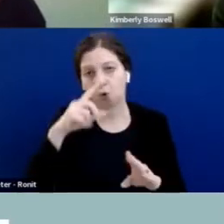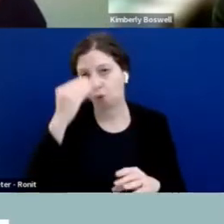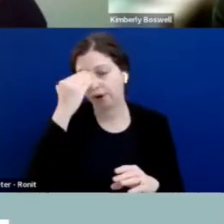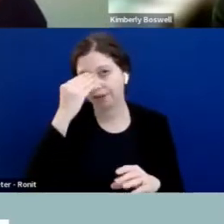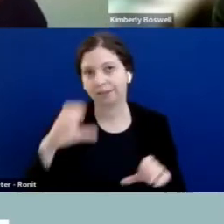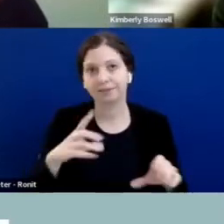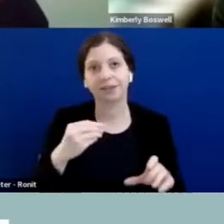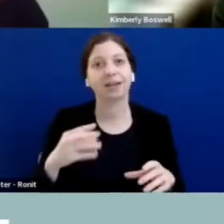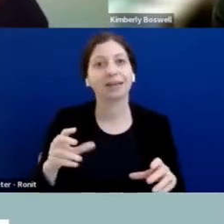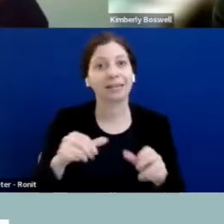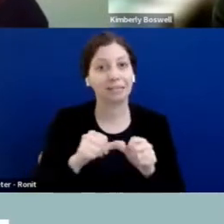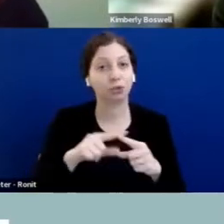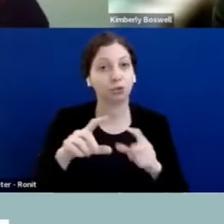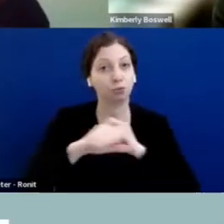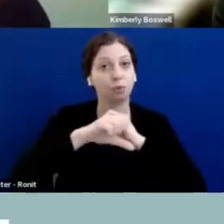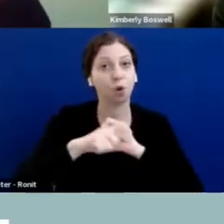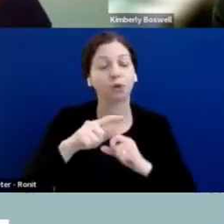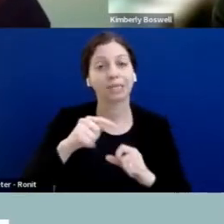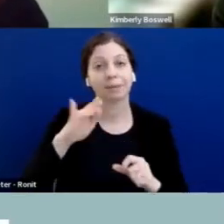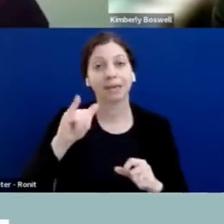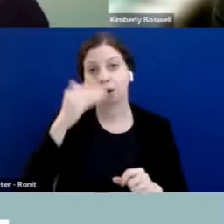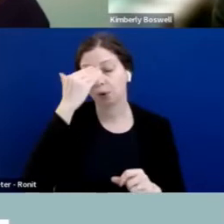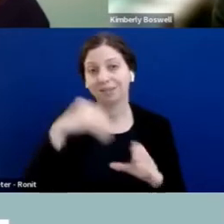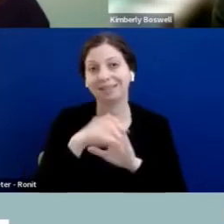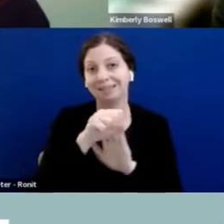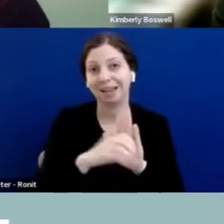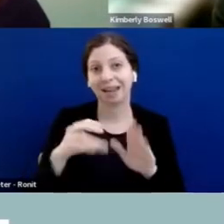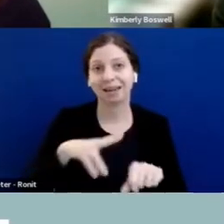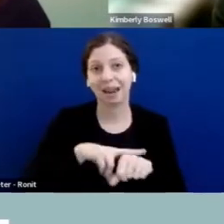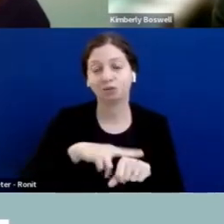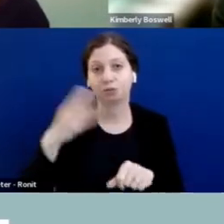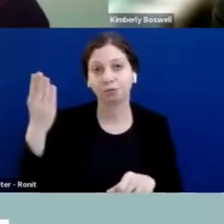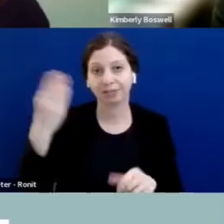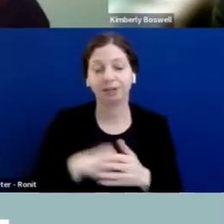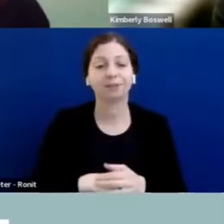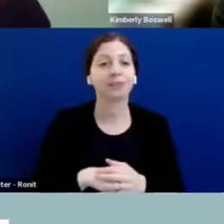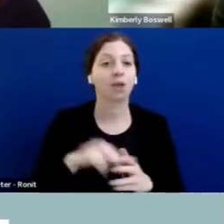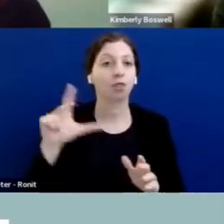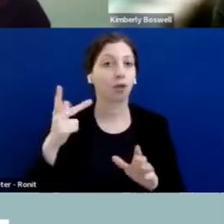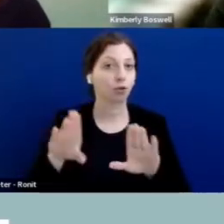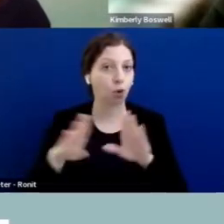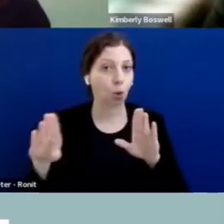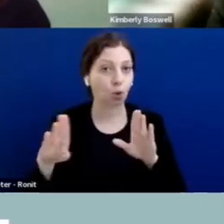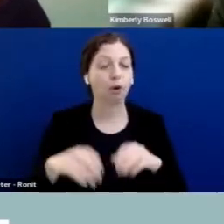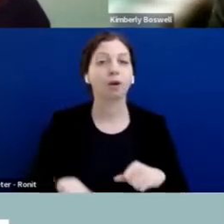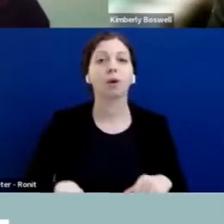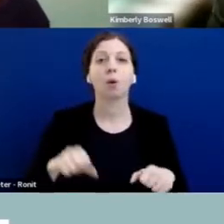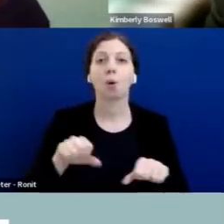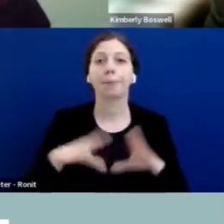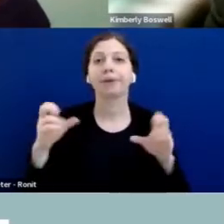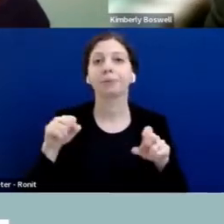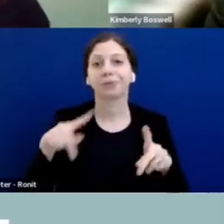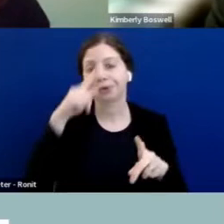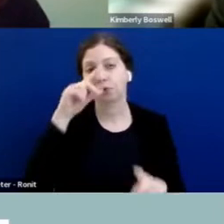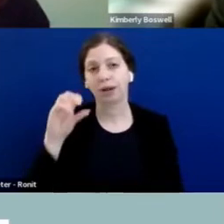TBI awareness in their state and national presentations. The third door opened opportunities for